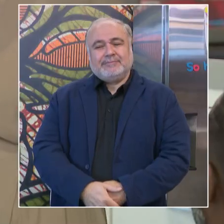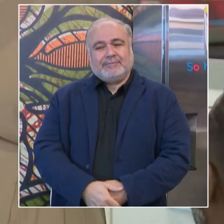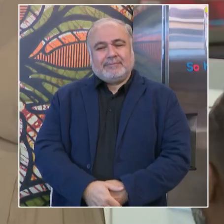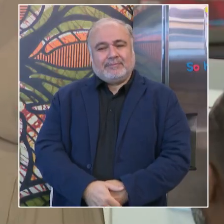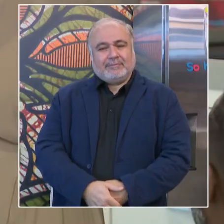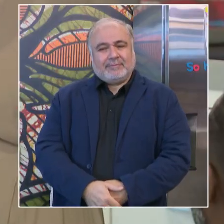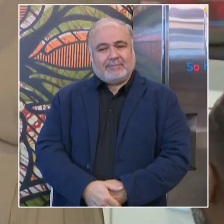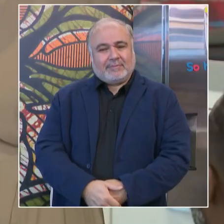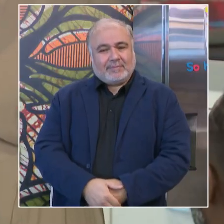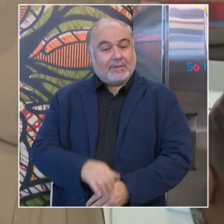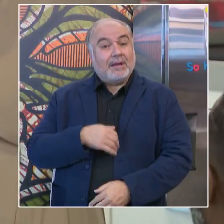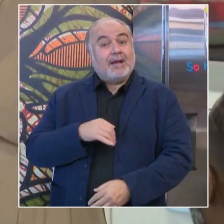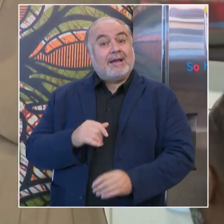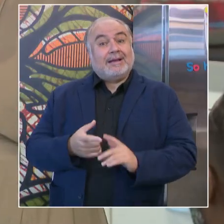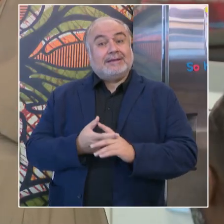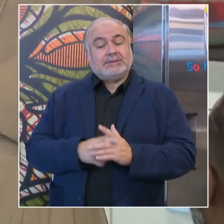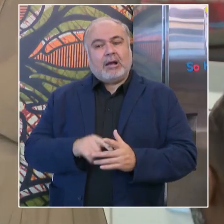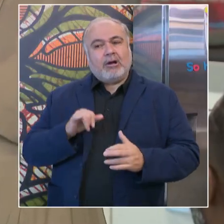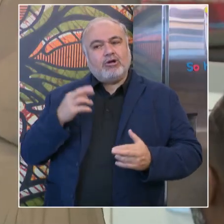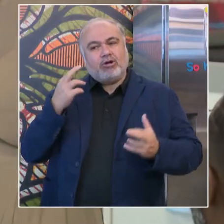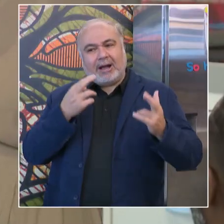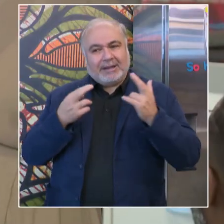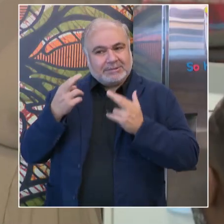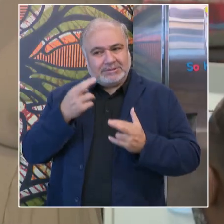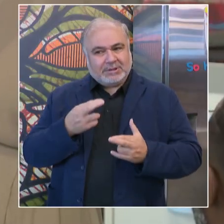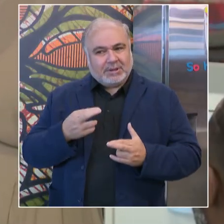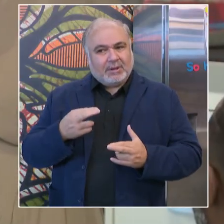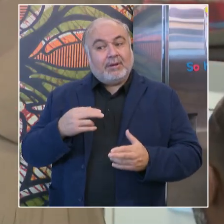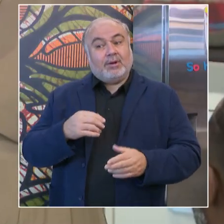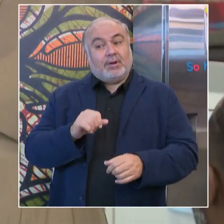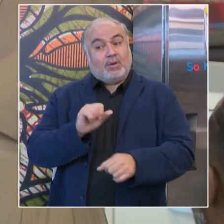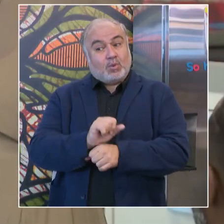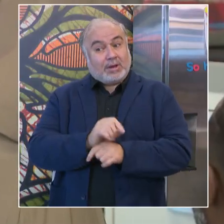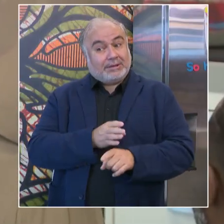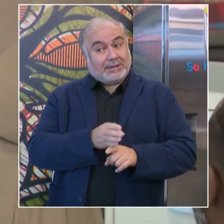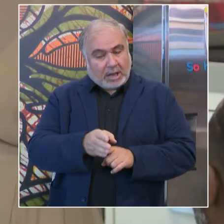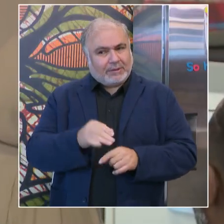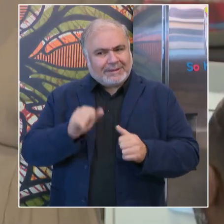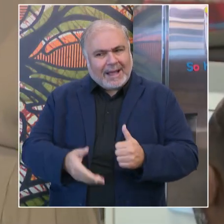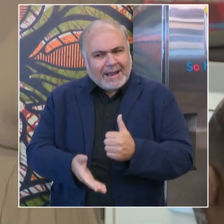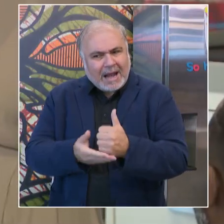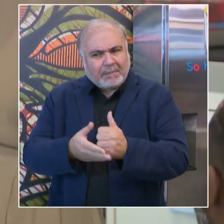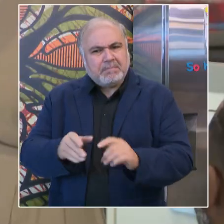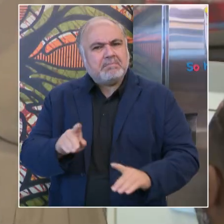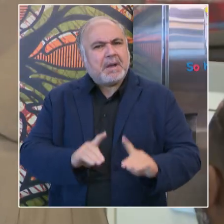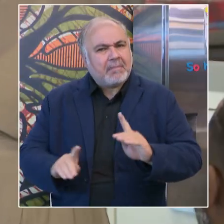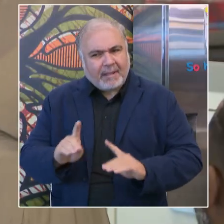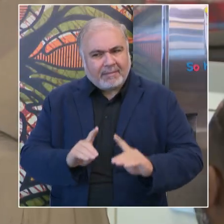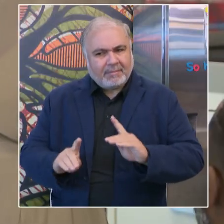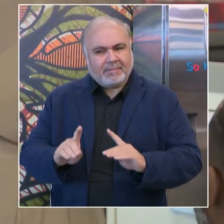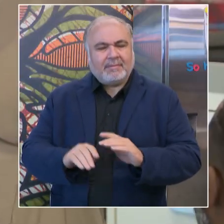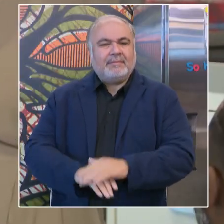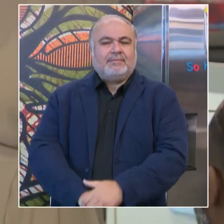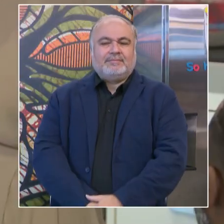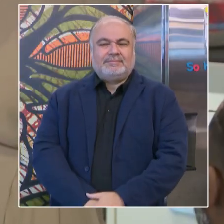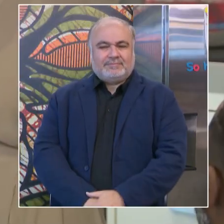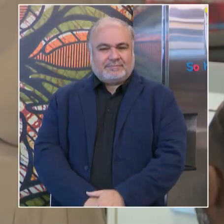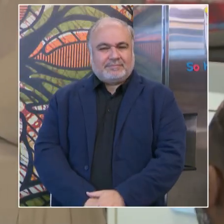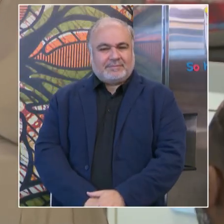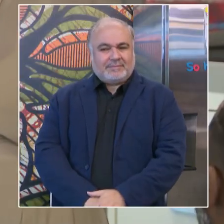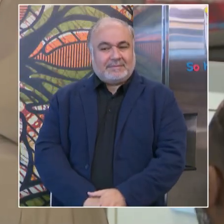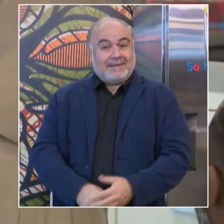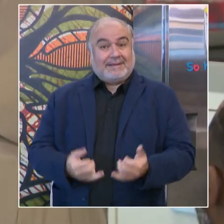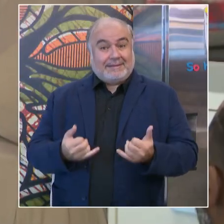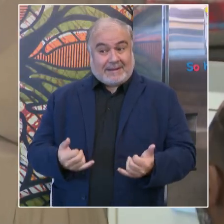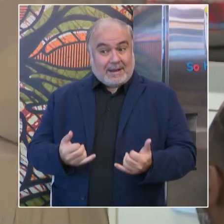other people and their families. Here at the Ward 8 ATC, I'm on the track to be an EMT, and I plan to go to